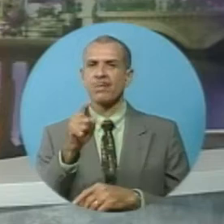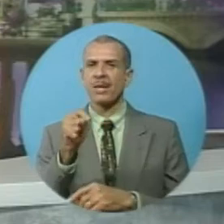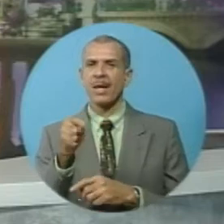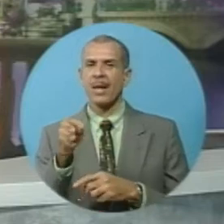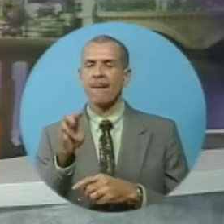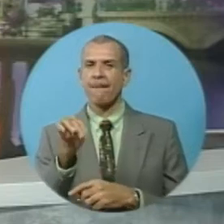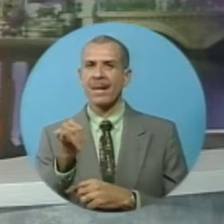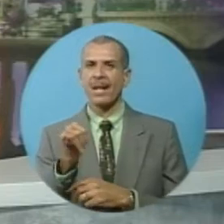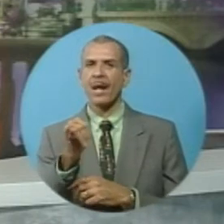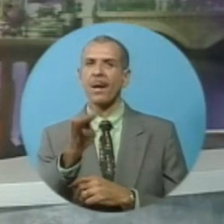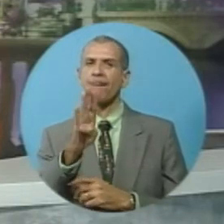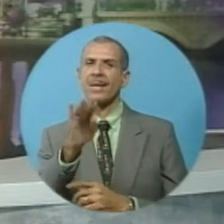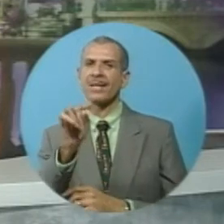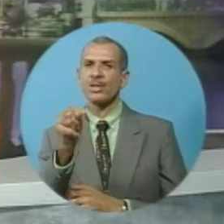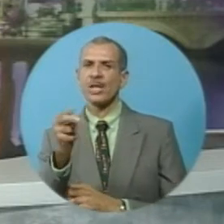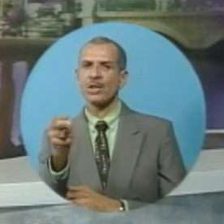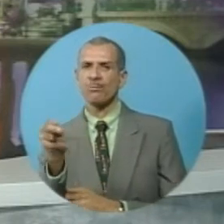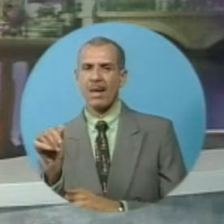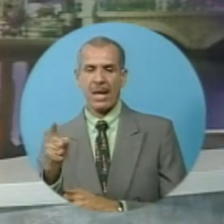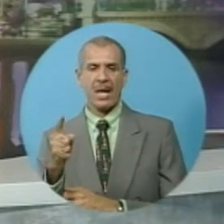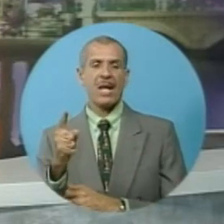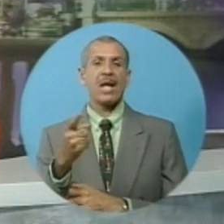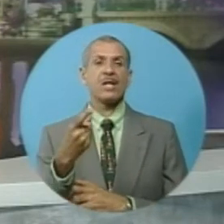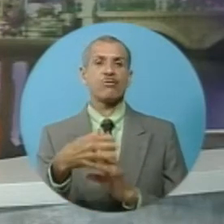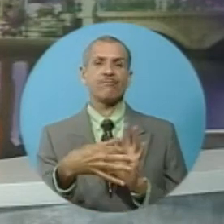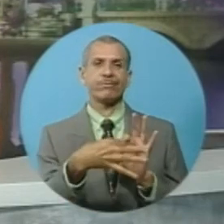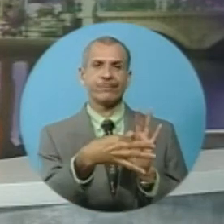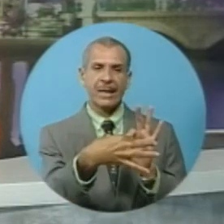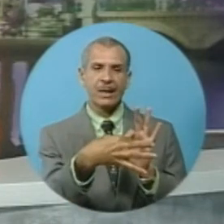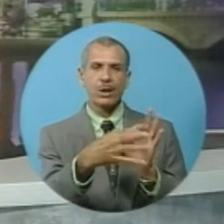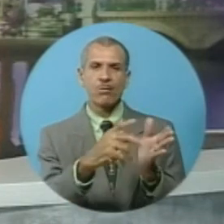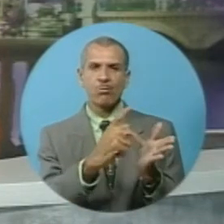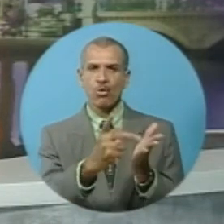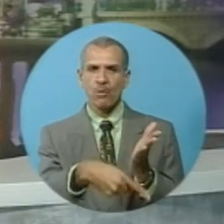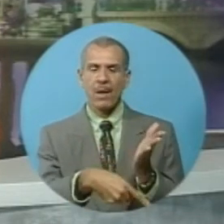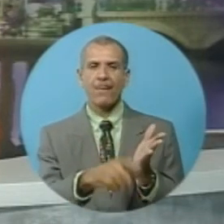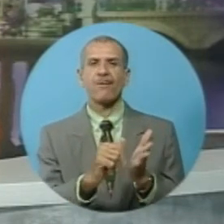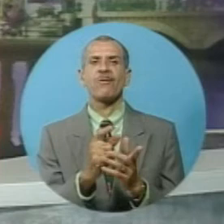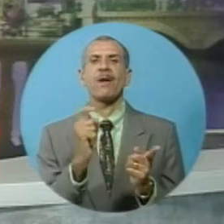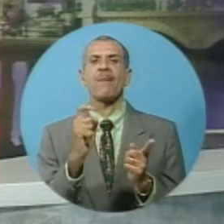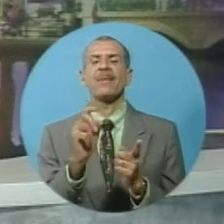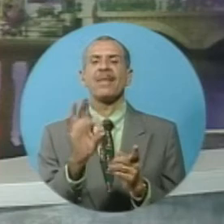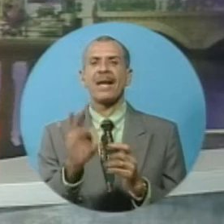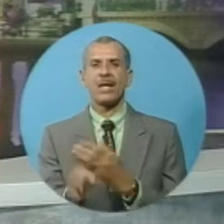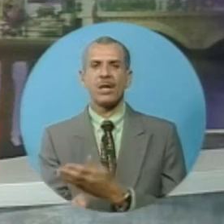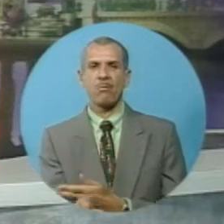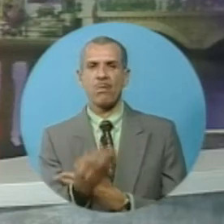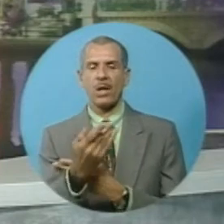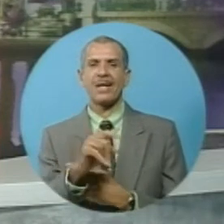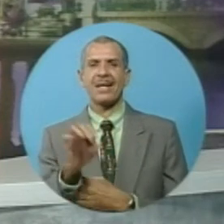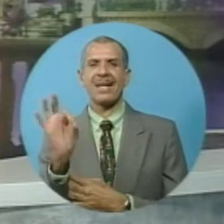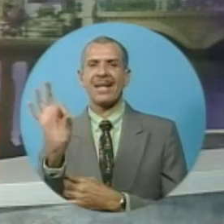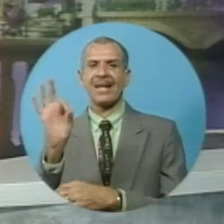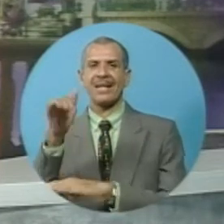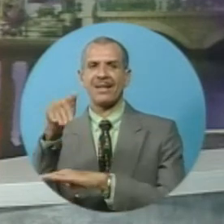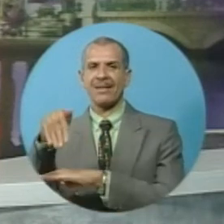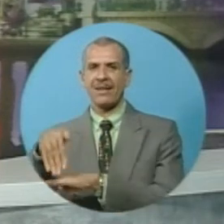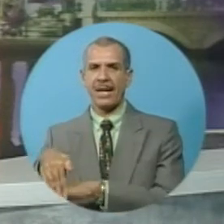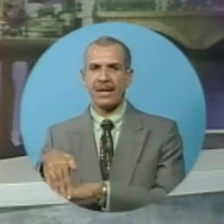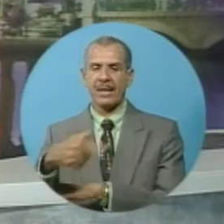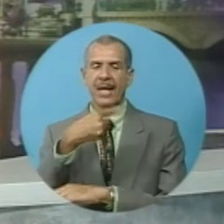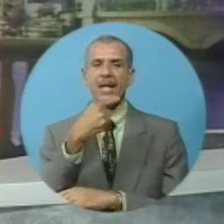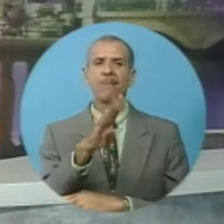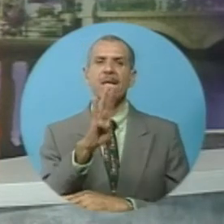along Bathsheba. The shutoff is related to the main's laying program. It will be conducted from 9 in the morning until 9 in the night.